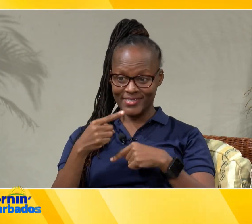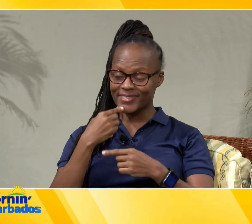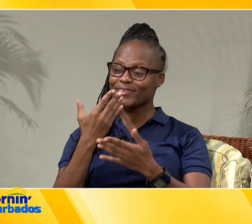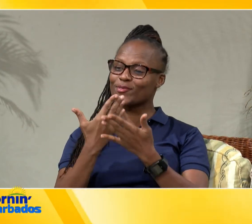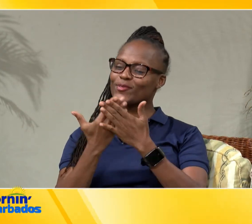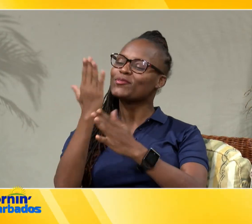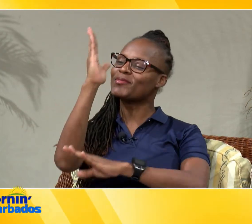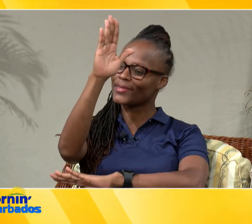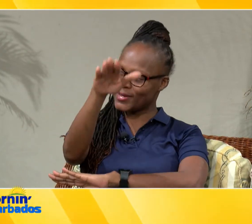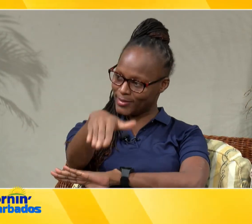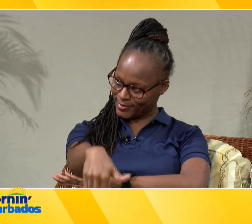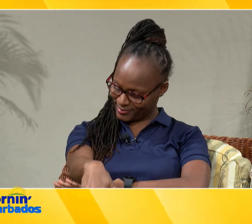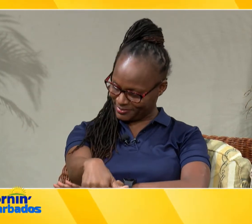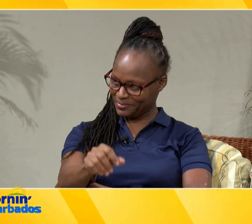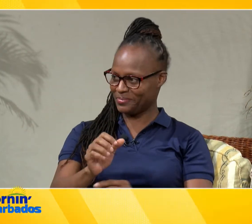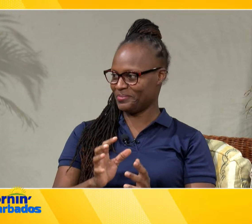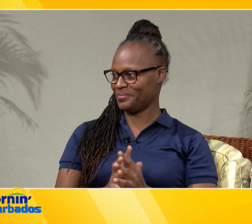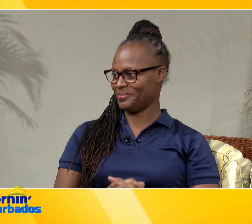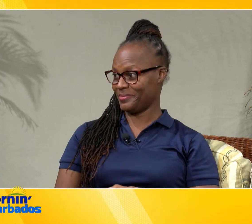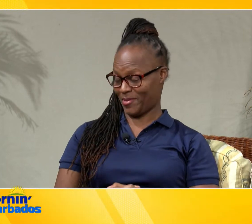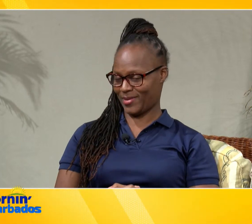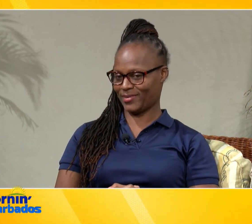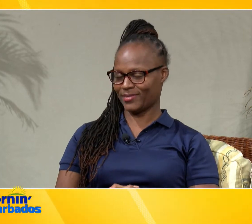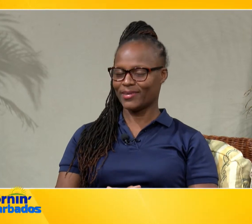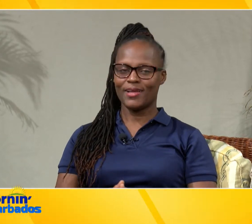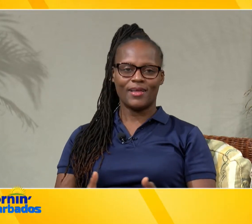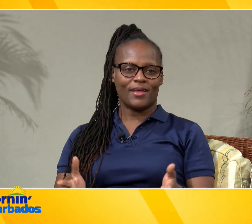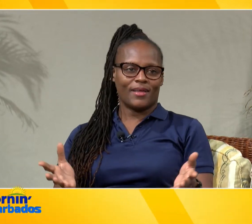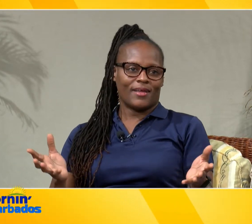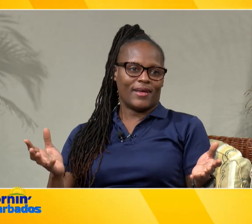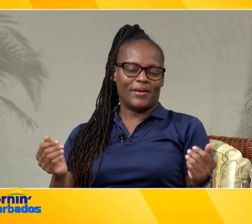Or something simple like good morning, good night.